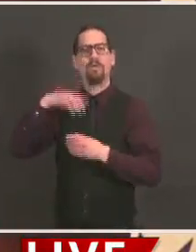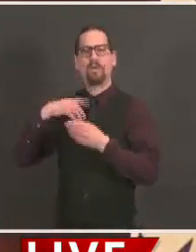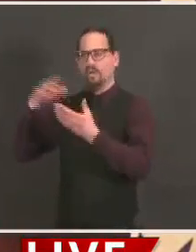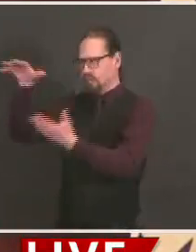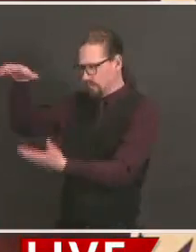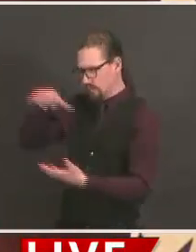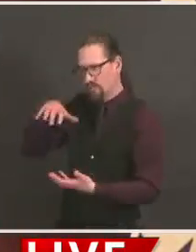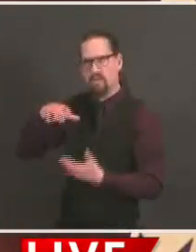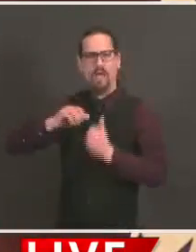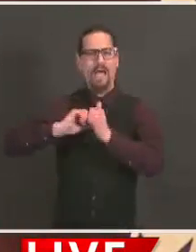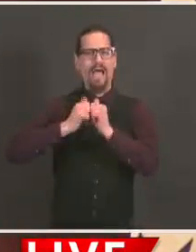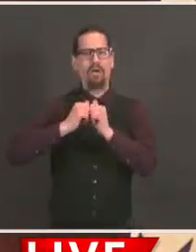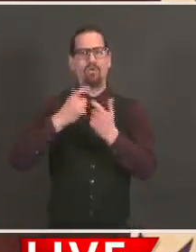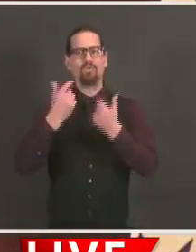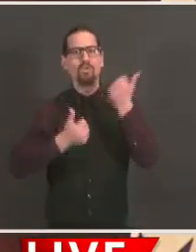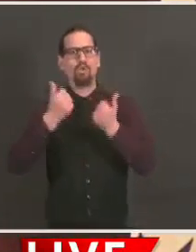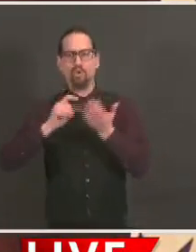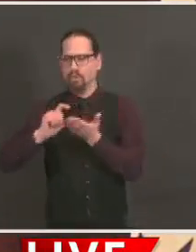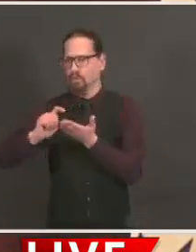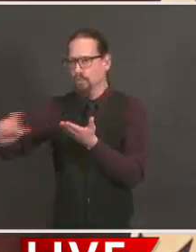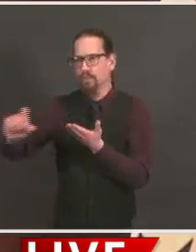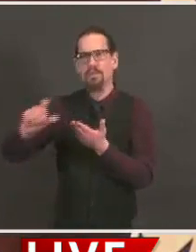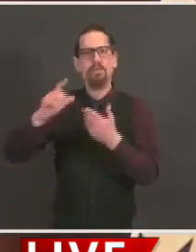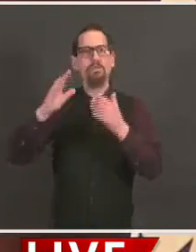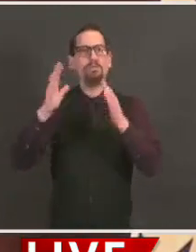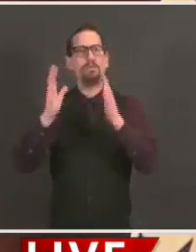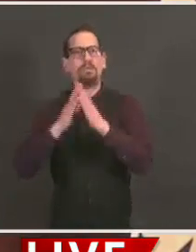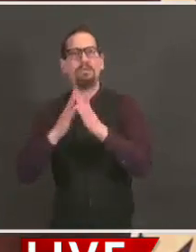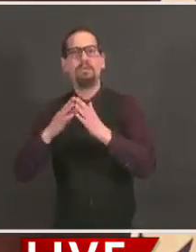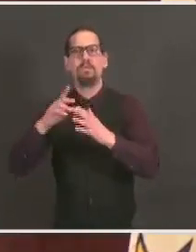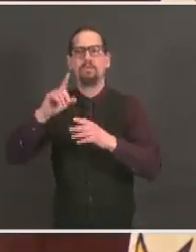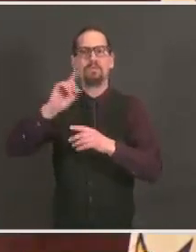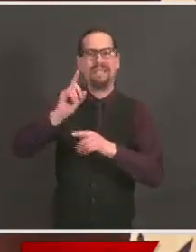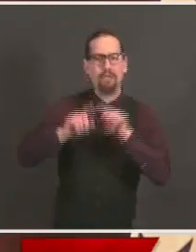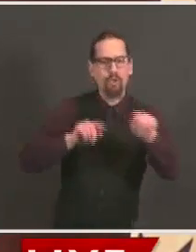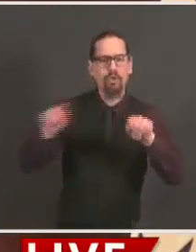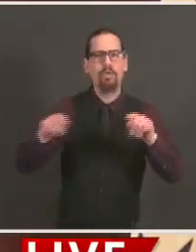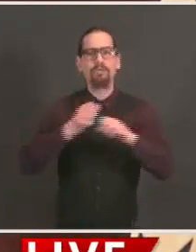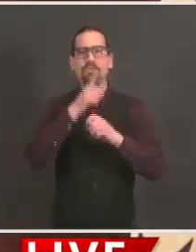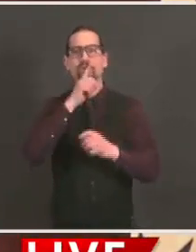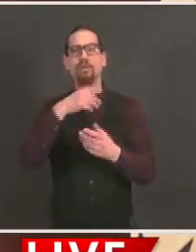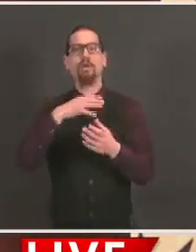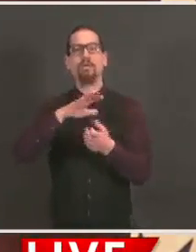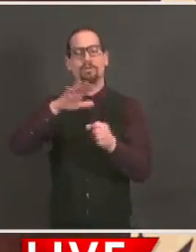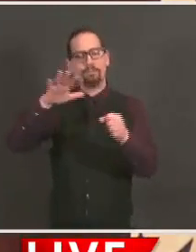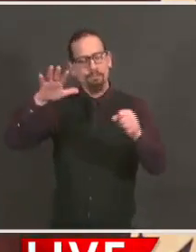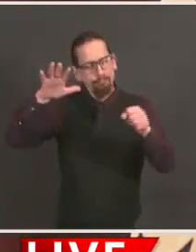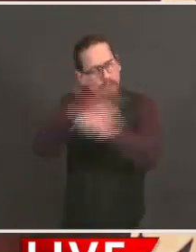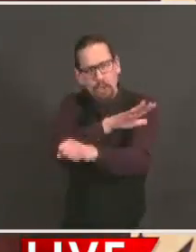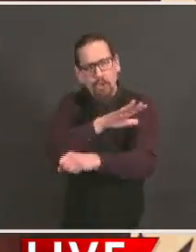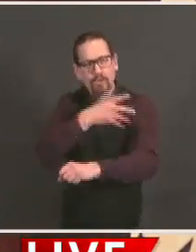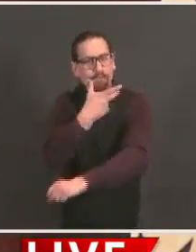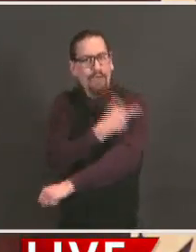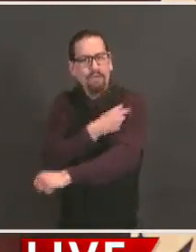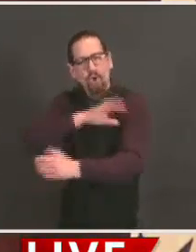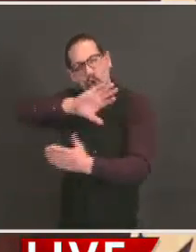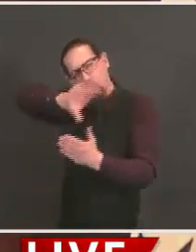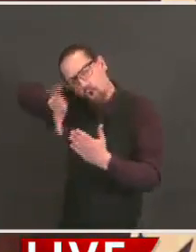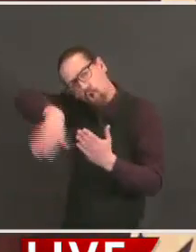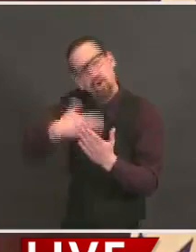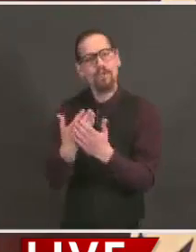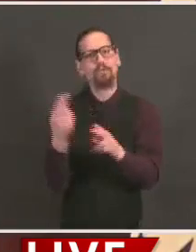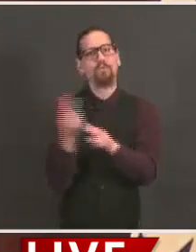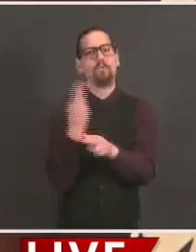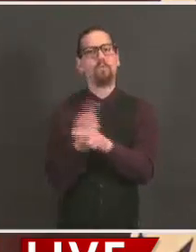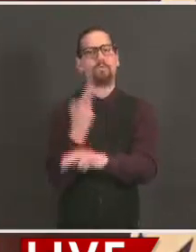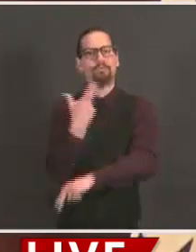dose and make sure that none were going to waste, we were able to pull together enough of these vaccines to be able to